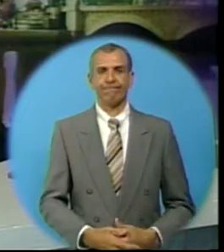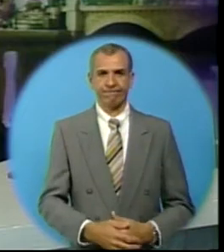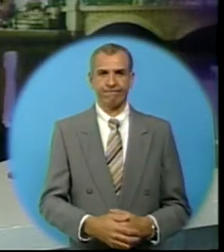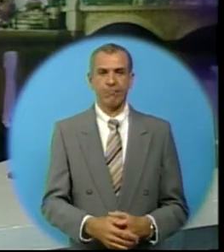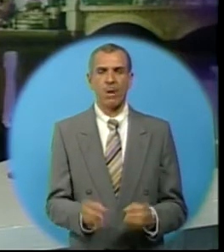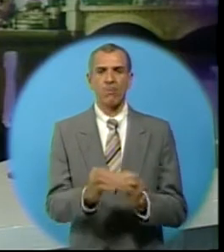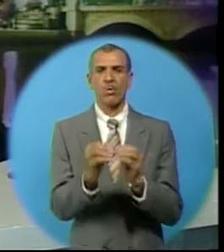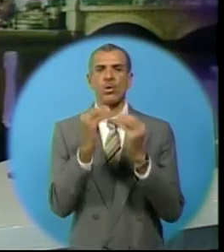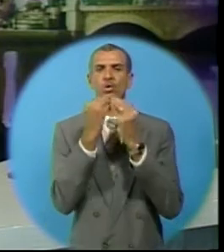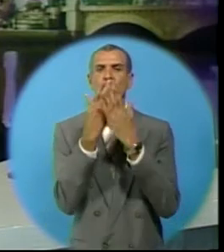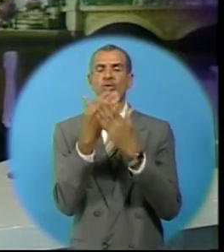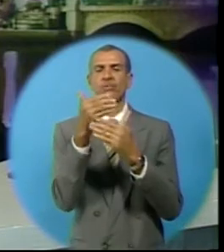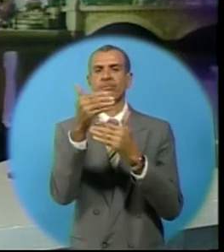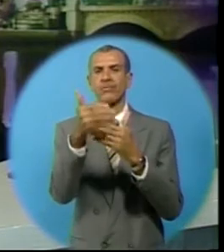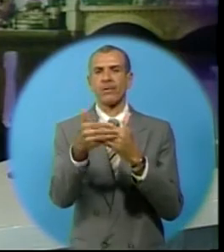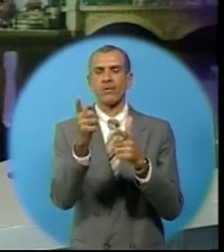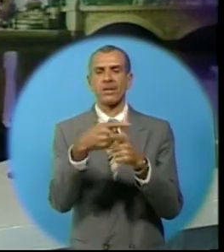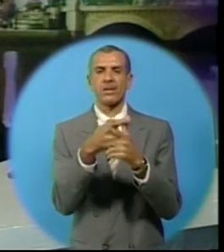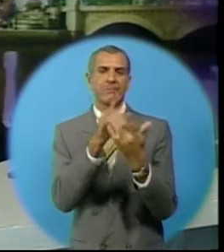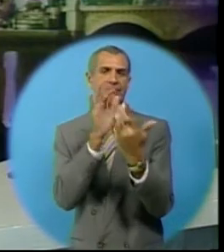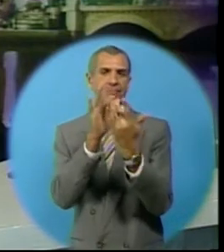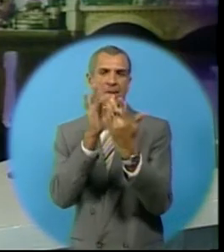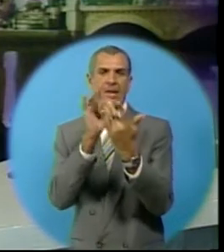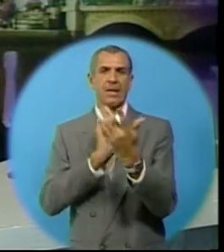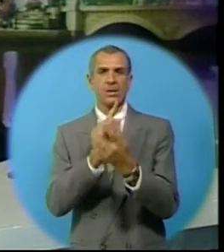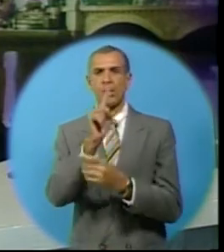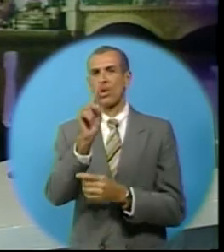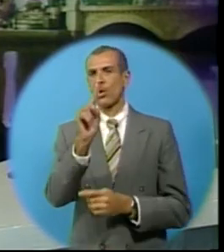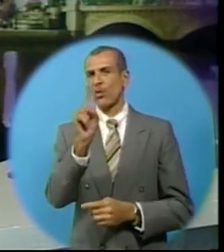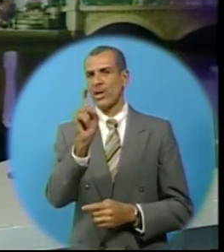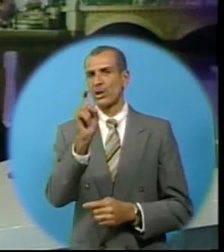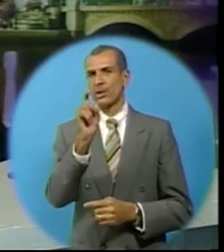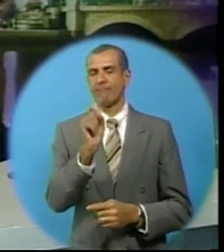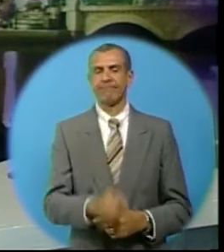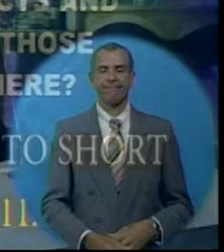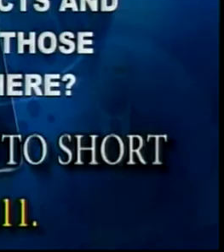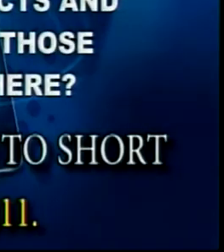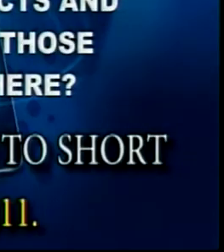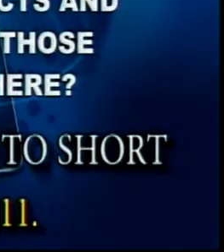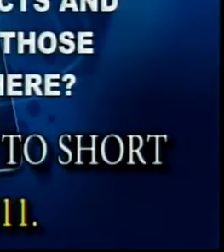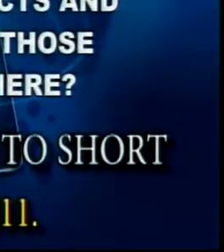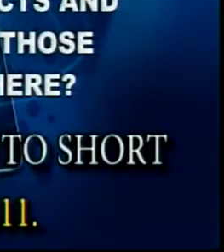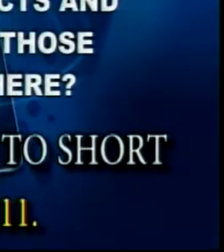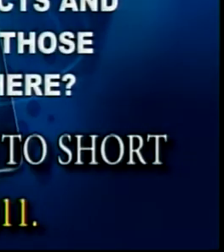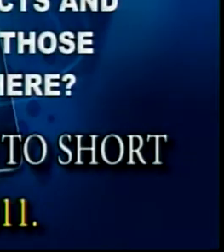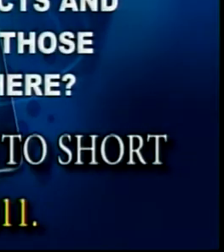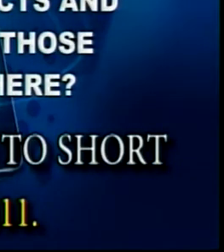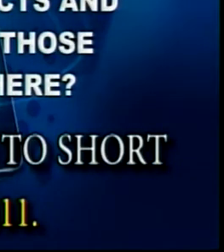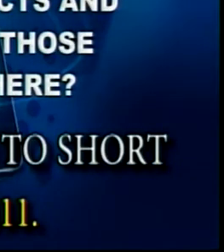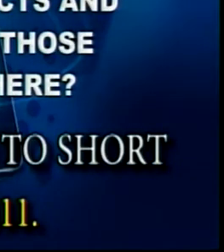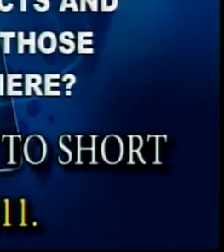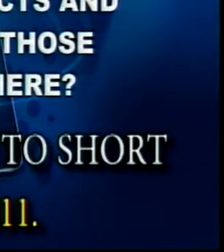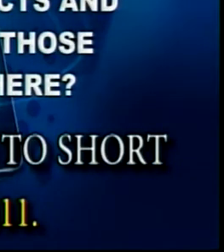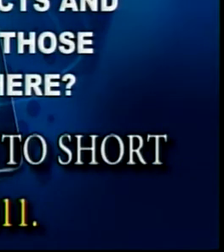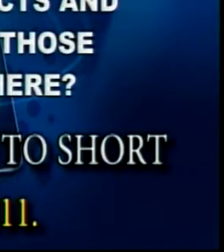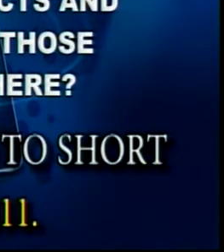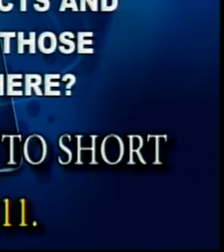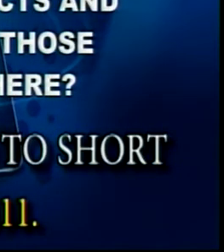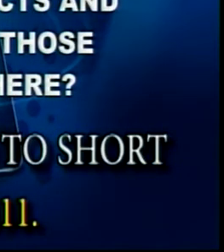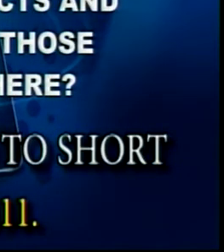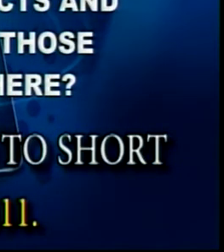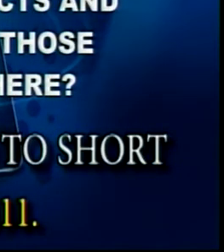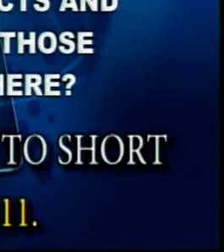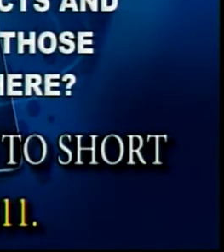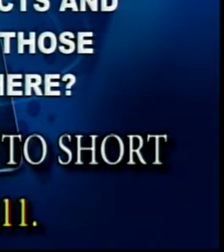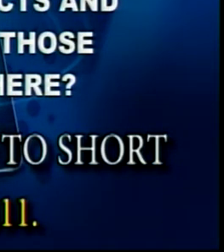More news ahead, but first we want to get your take on this question. Do you believe Barbadians prefer foreign products and